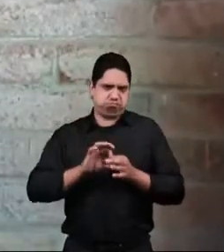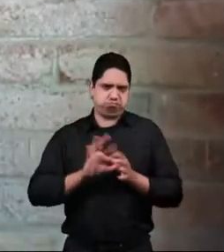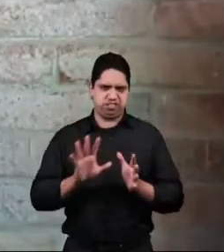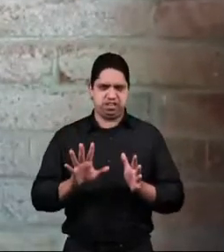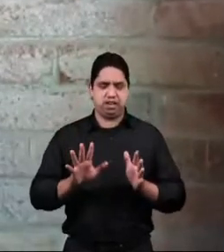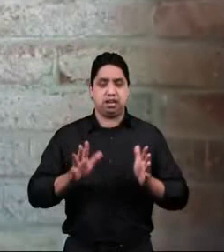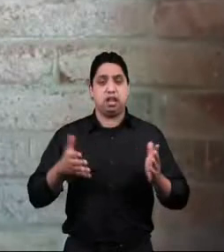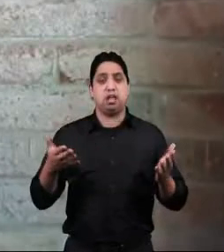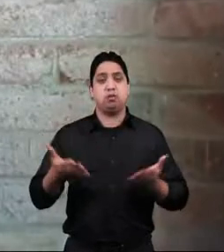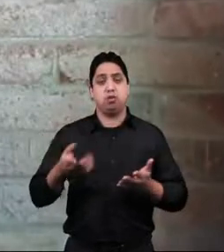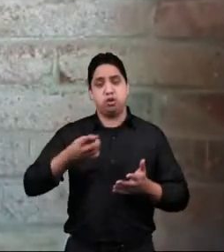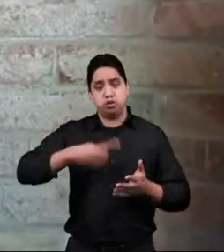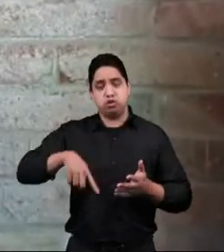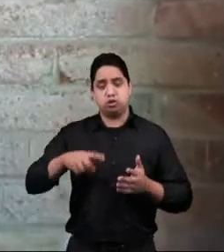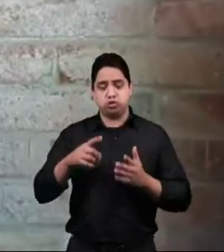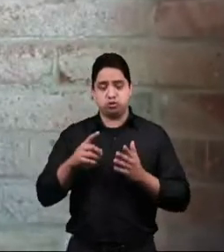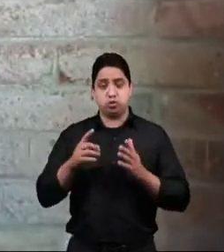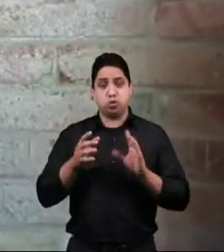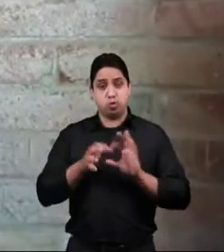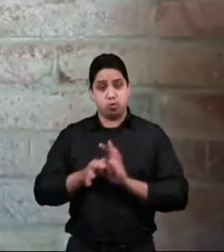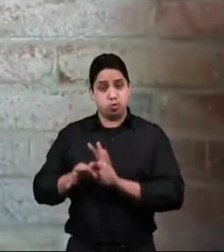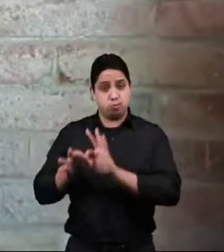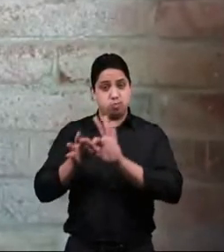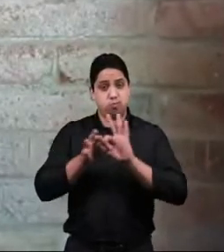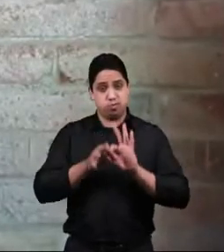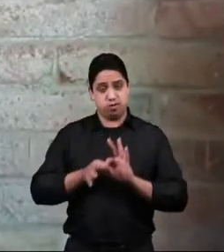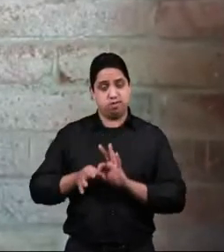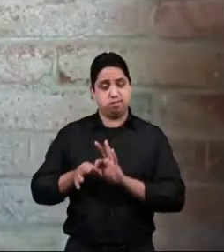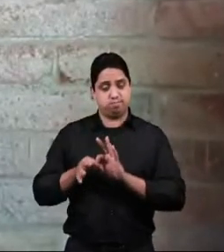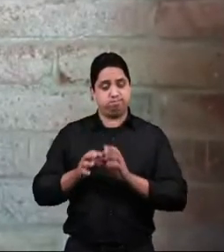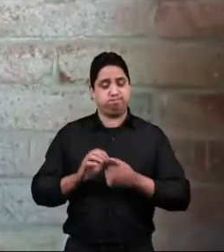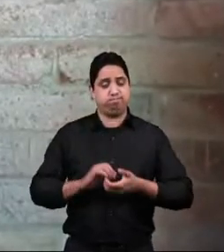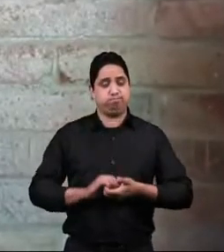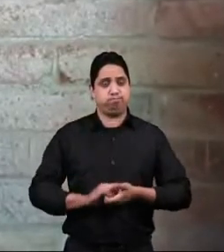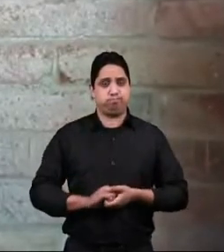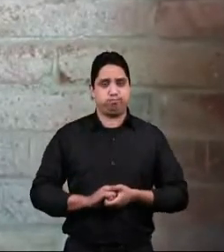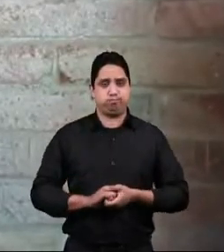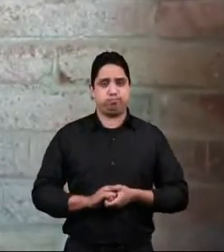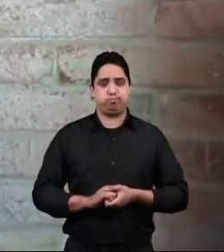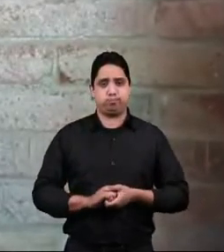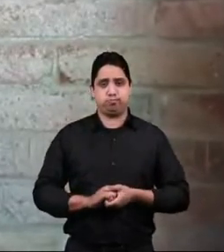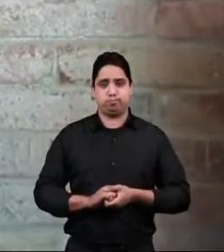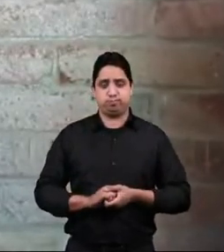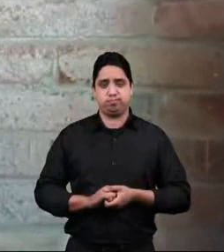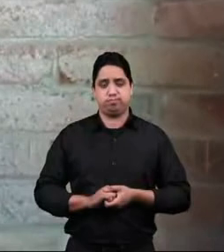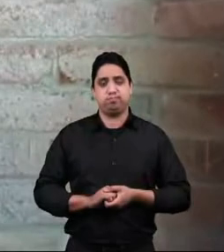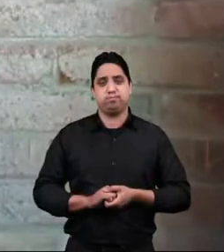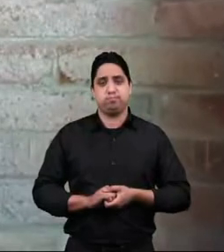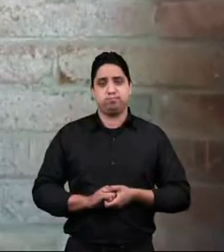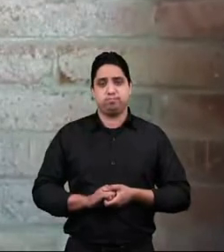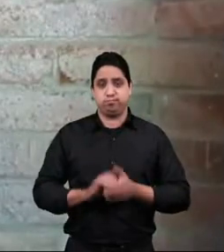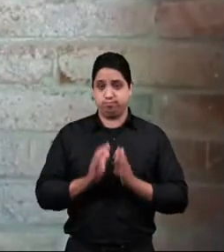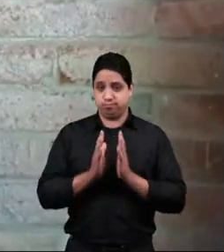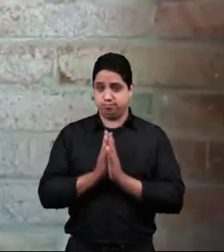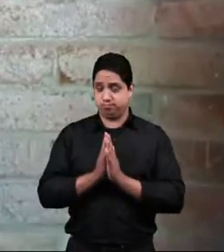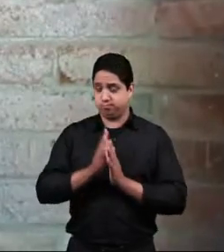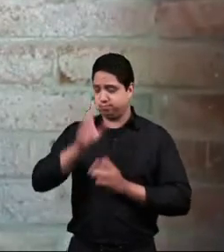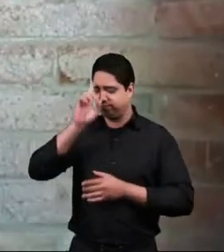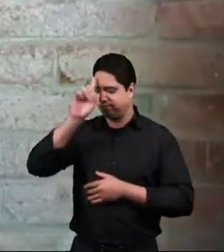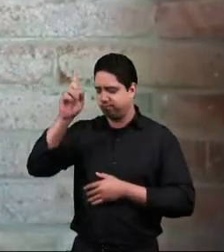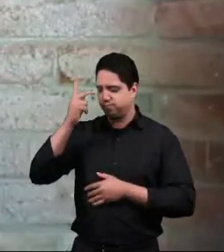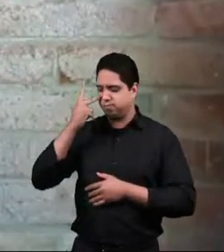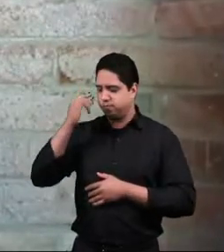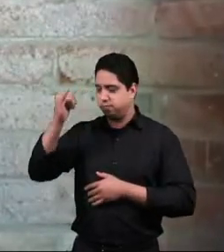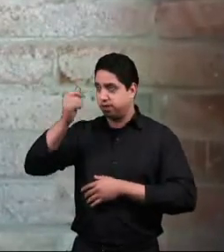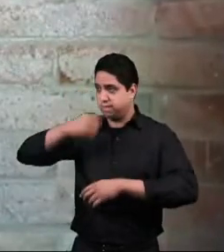be, but the church shall close. We ask that you all close your eyes in reverence. Lord